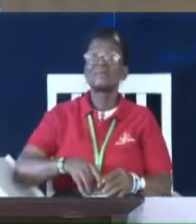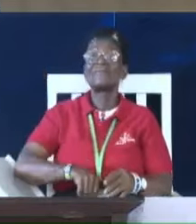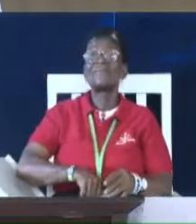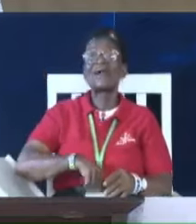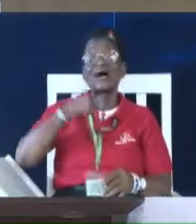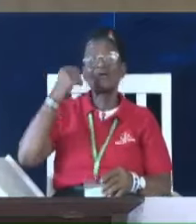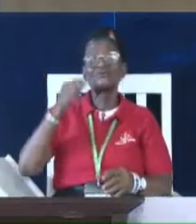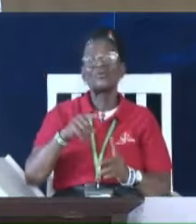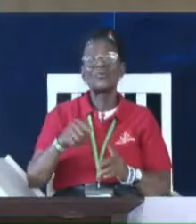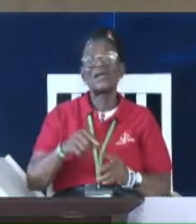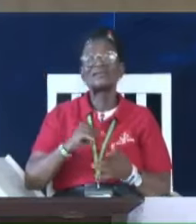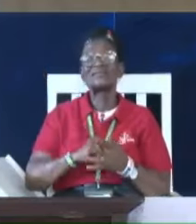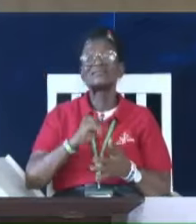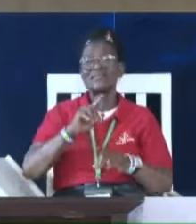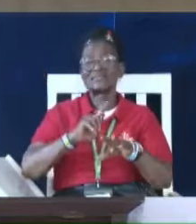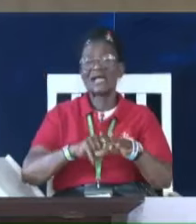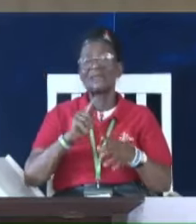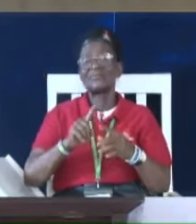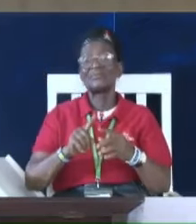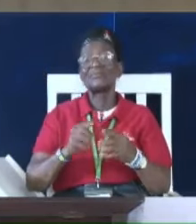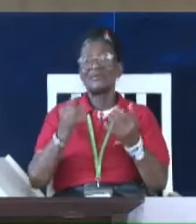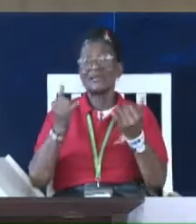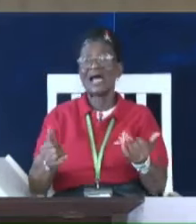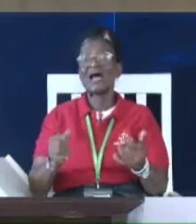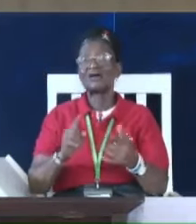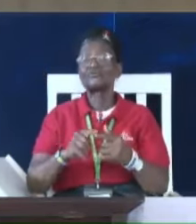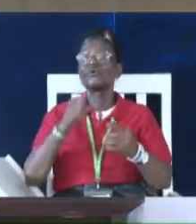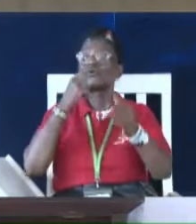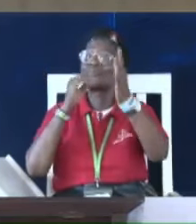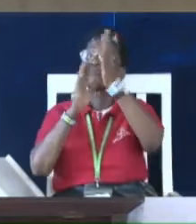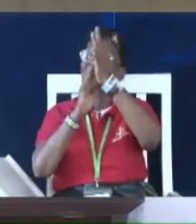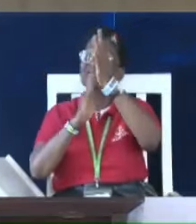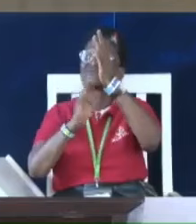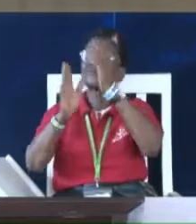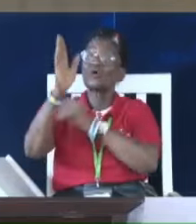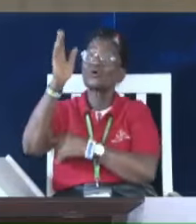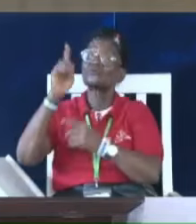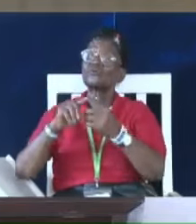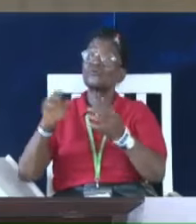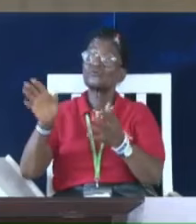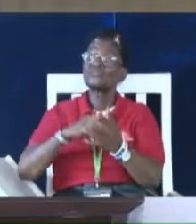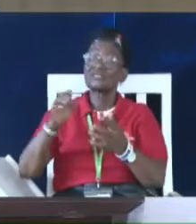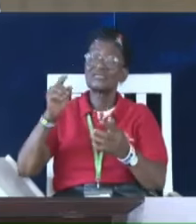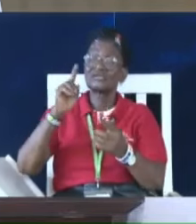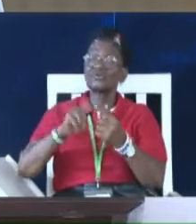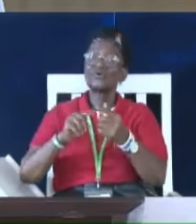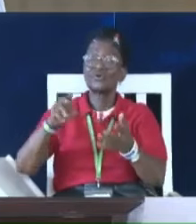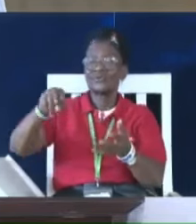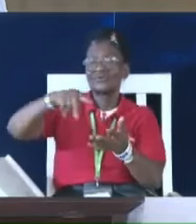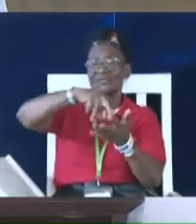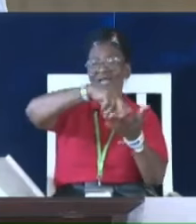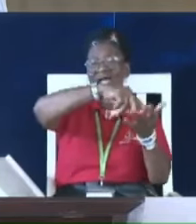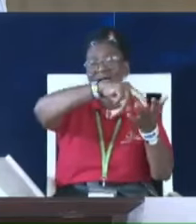When it is time now to praise God, to sing, to dance,